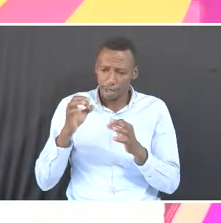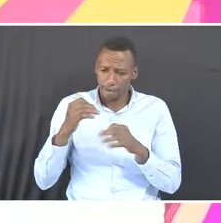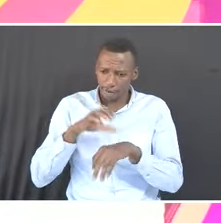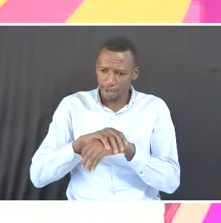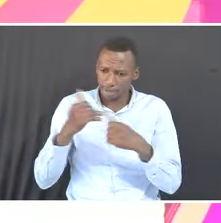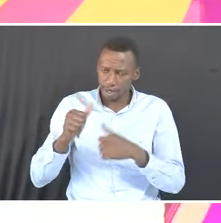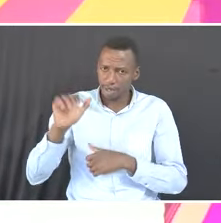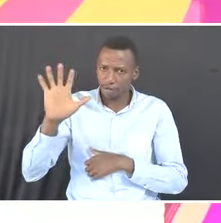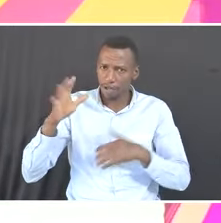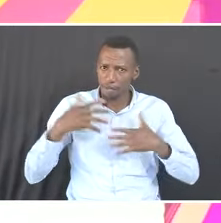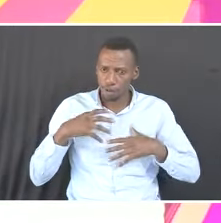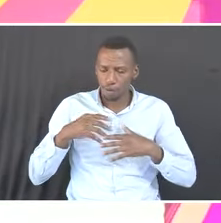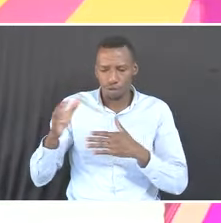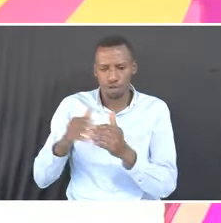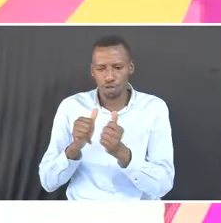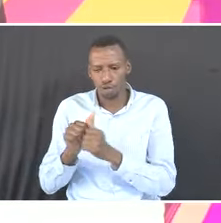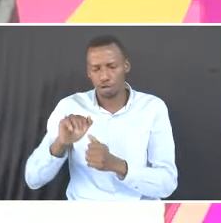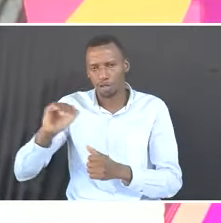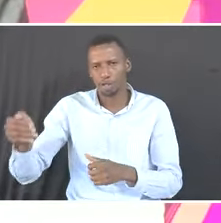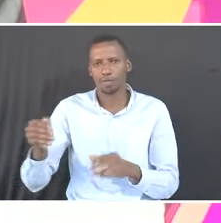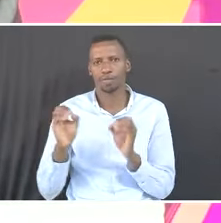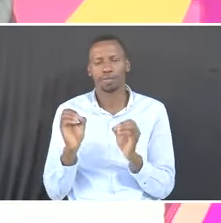city.